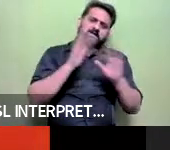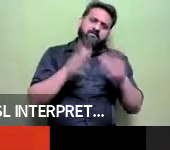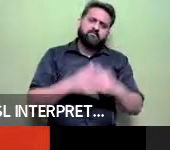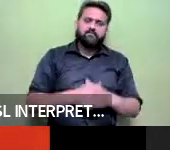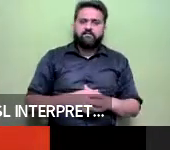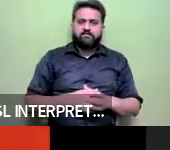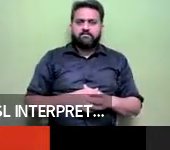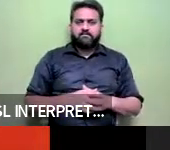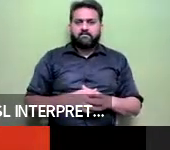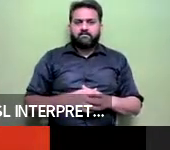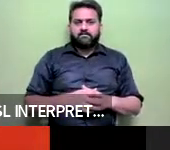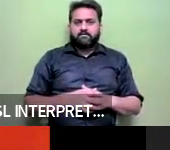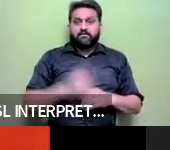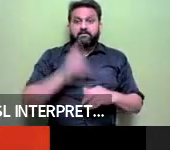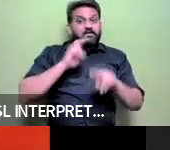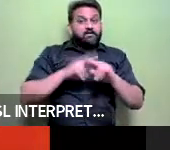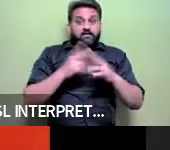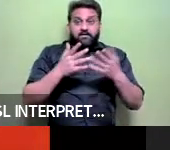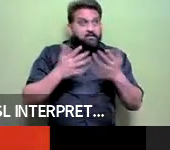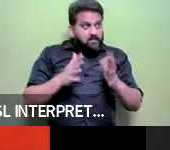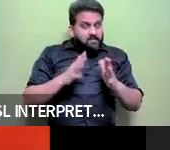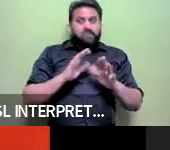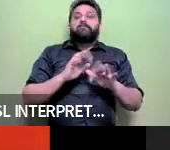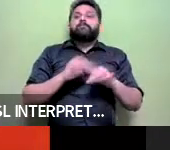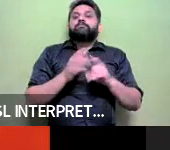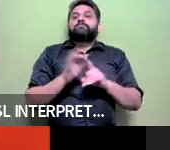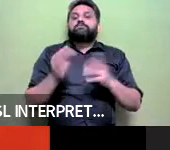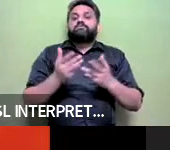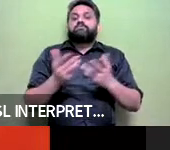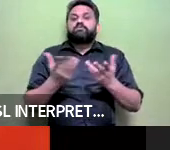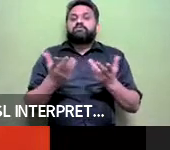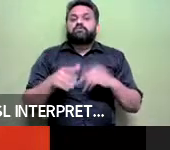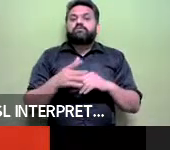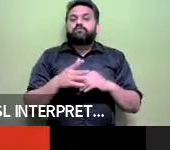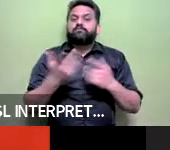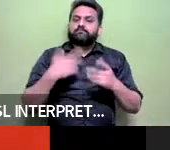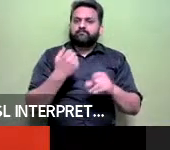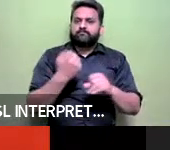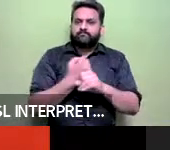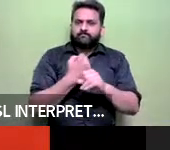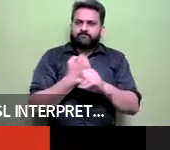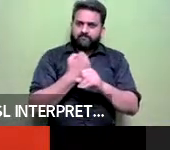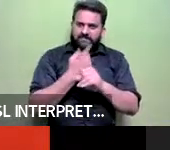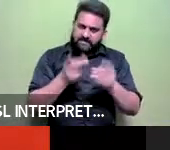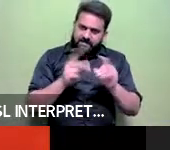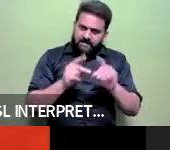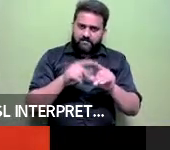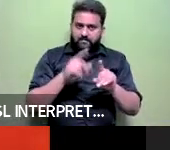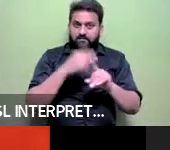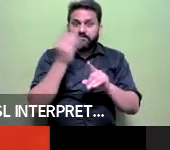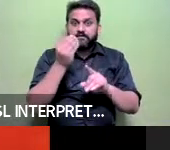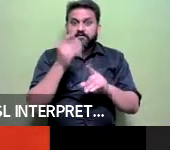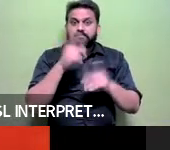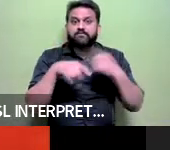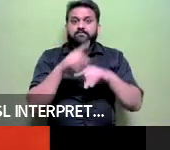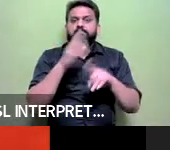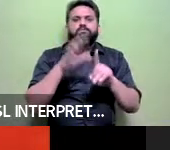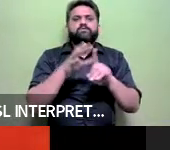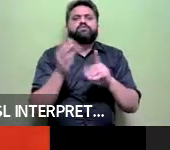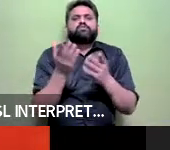about. If not, then what happened that you can start working on that. If somebody is slow, then what you can